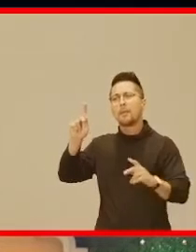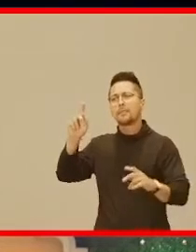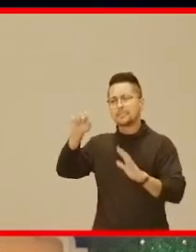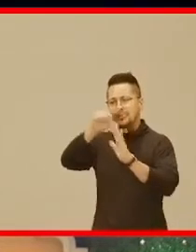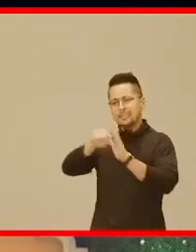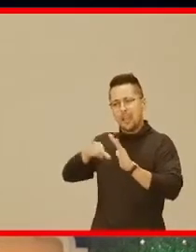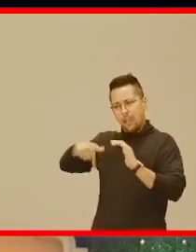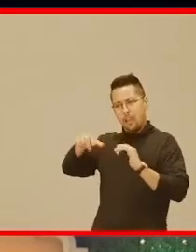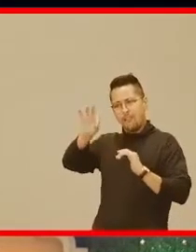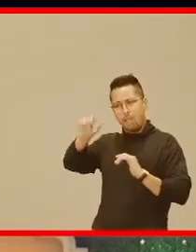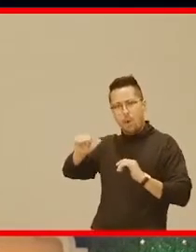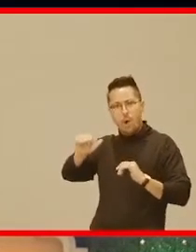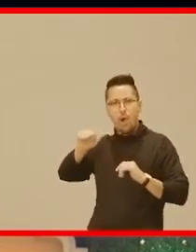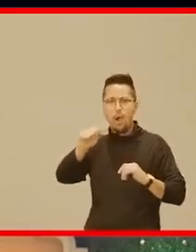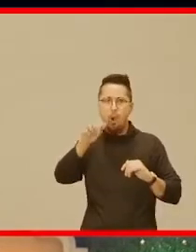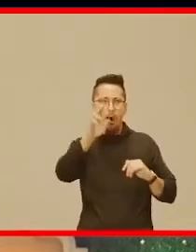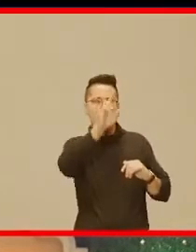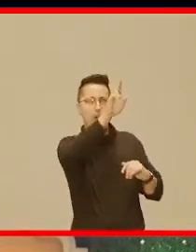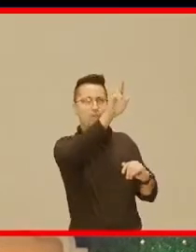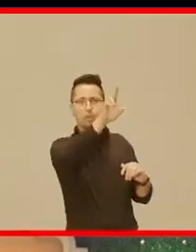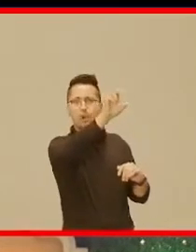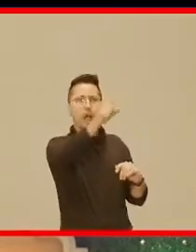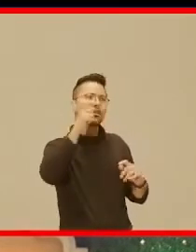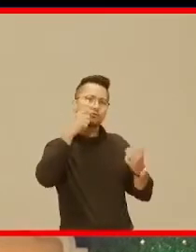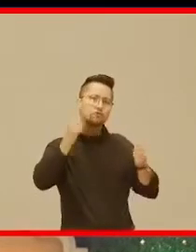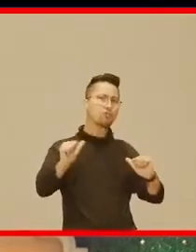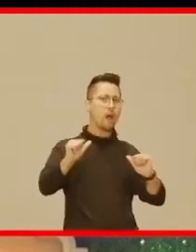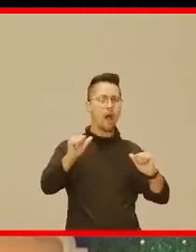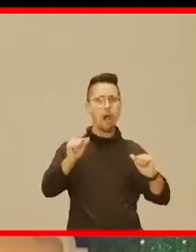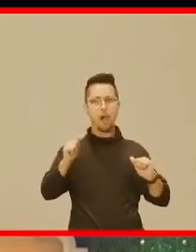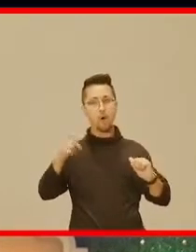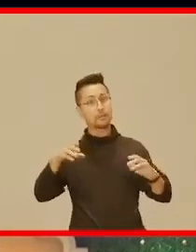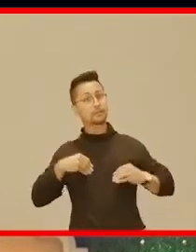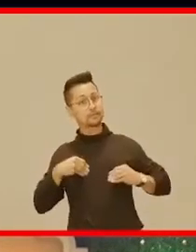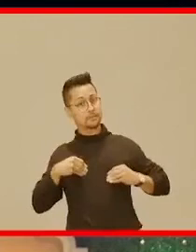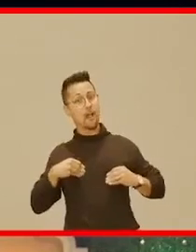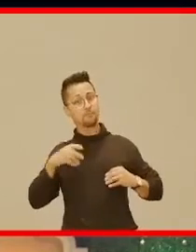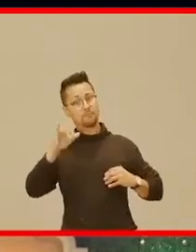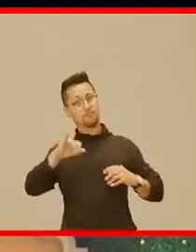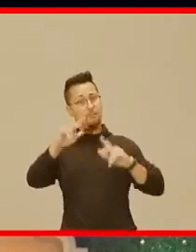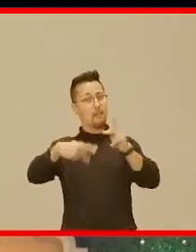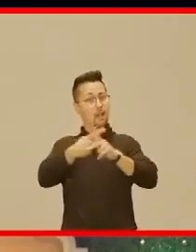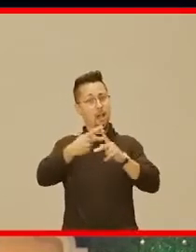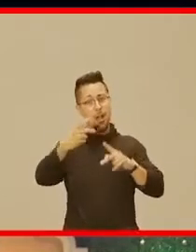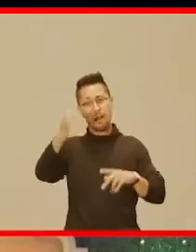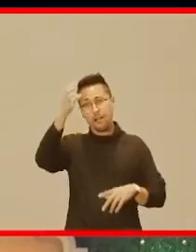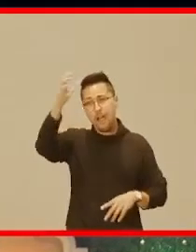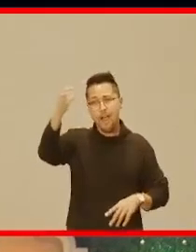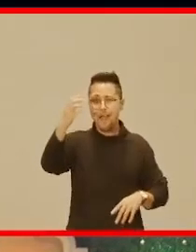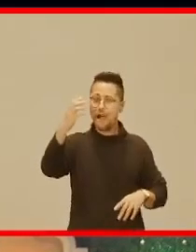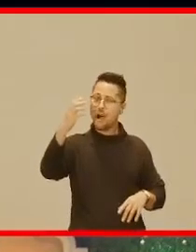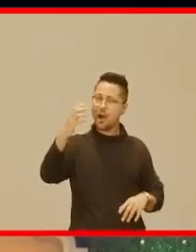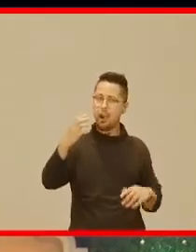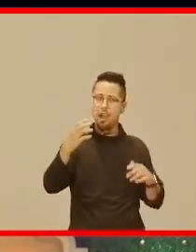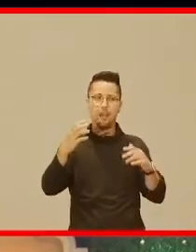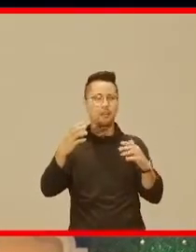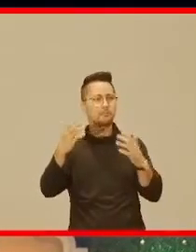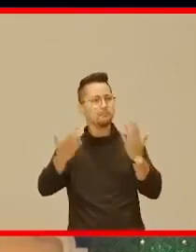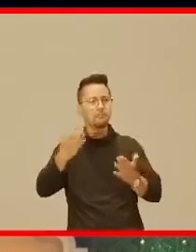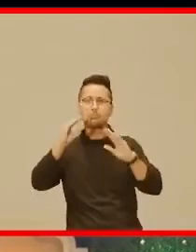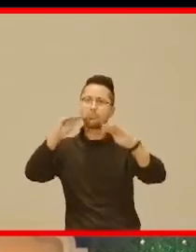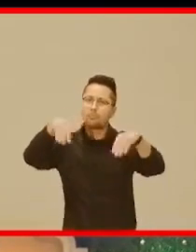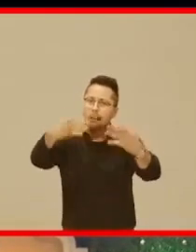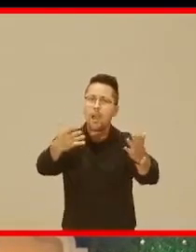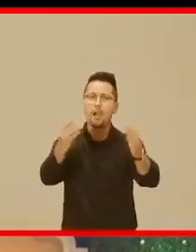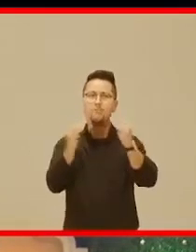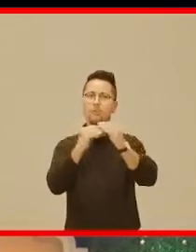government, to actually try to have an initiative like that to help like people with disabilities in like lower income type of